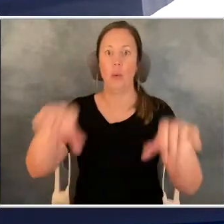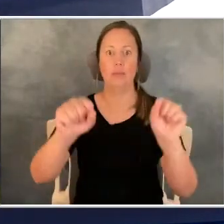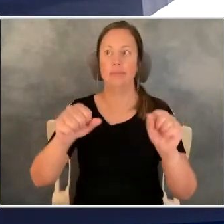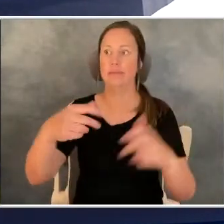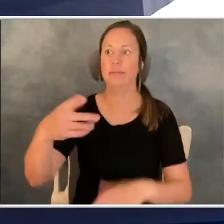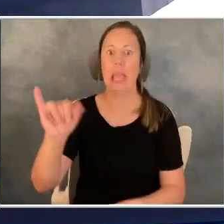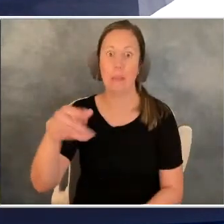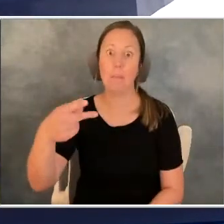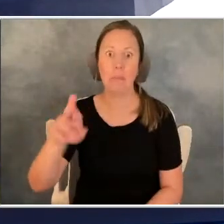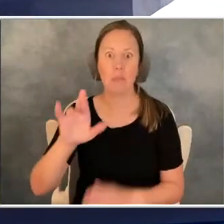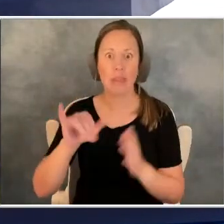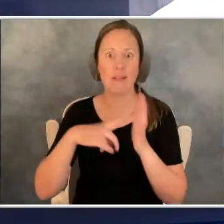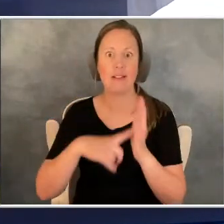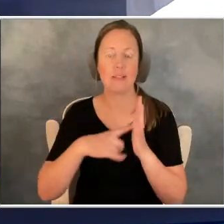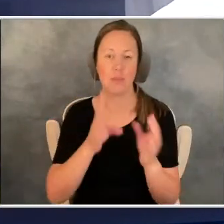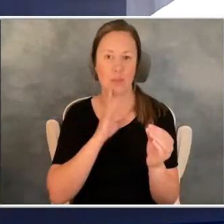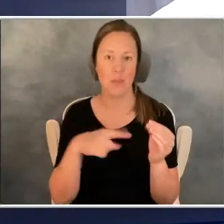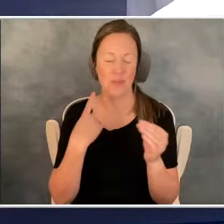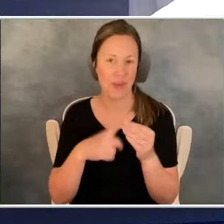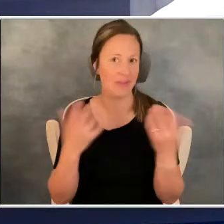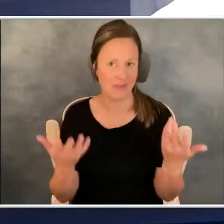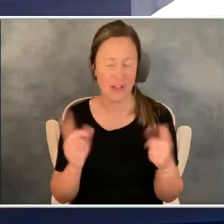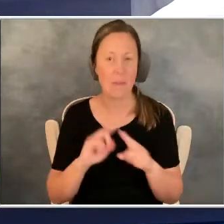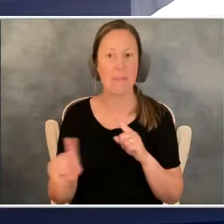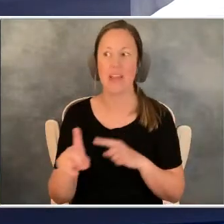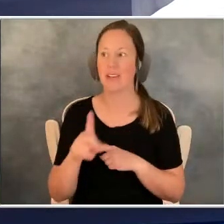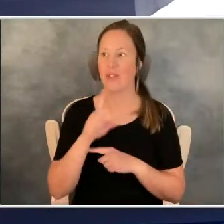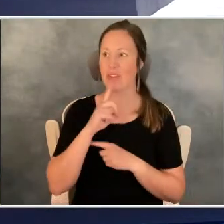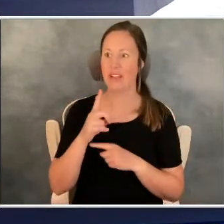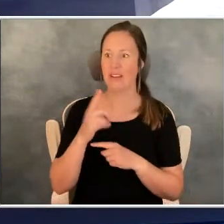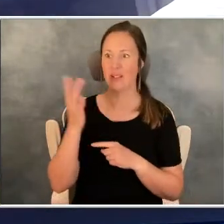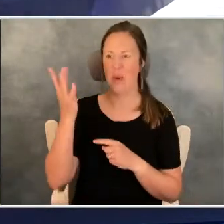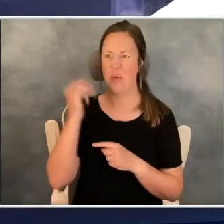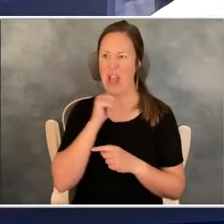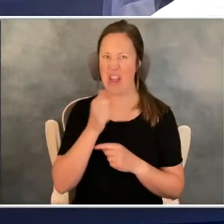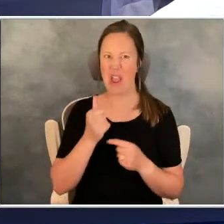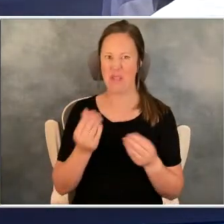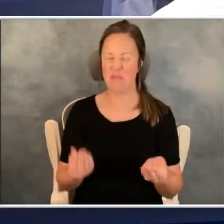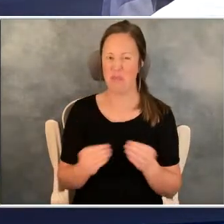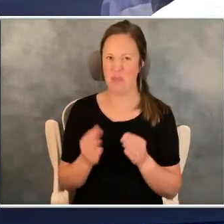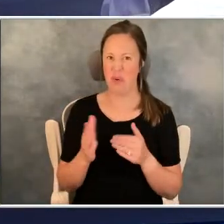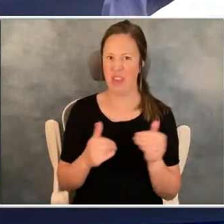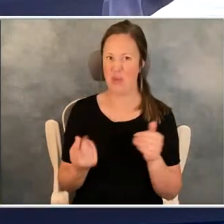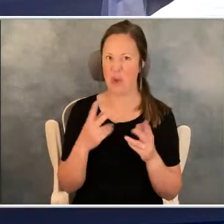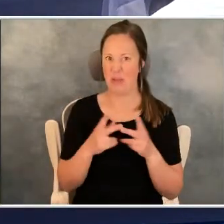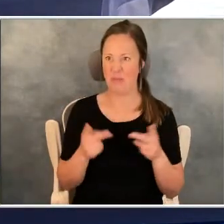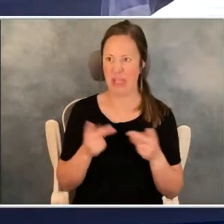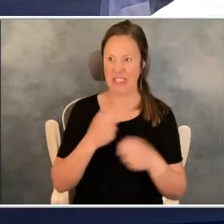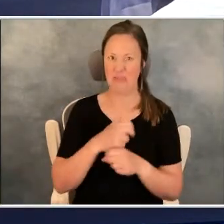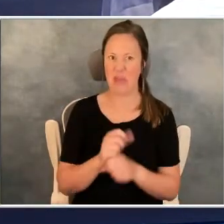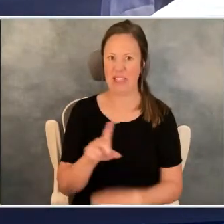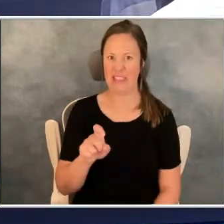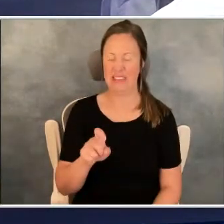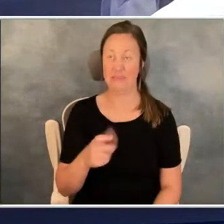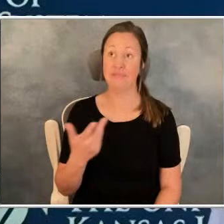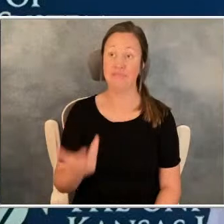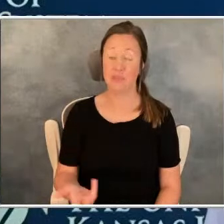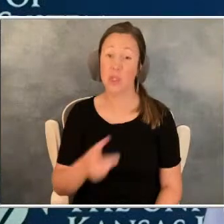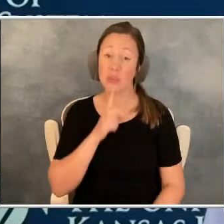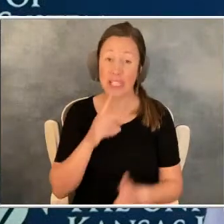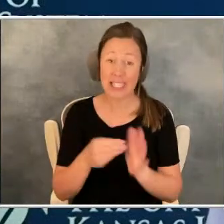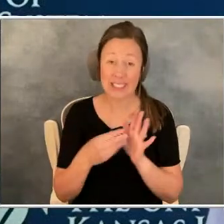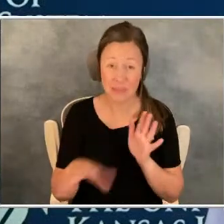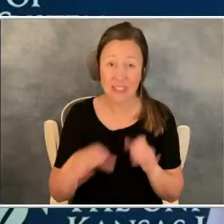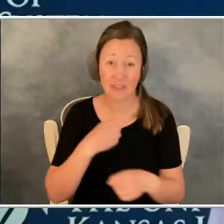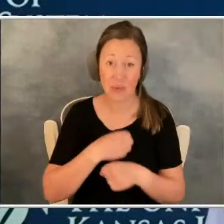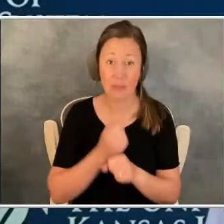of it. But that's the question of, well, why don't we have more than one point manufacturing it? And the answer is, it is costly to manufacture drugs